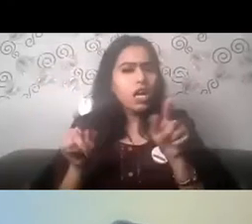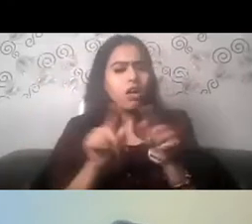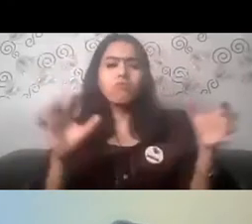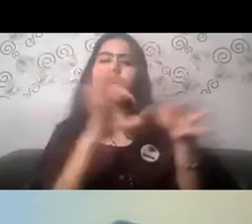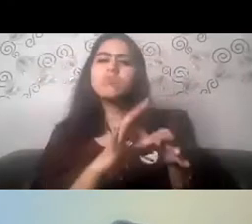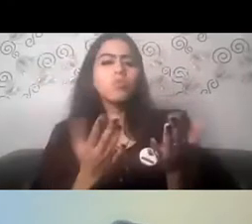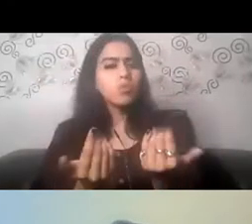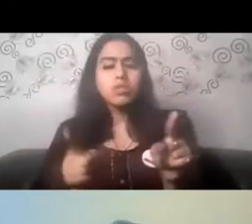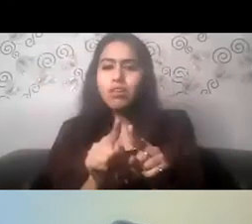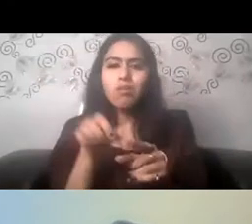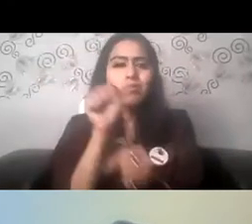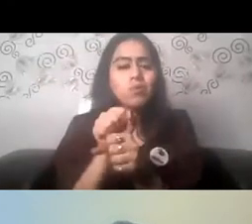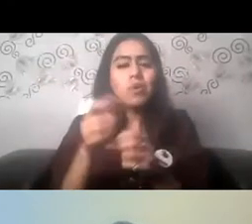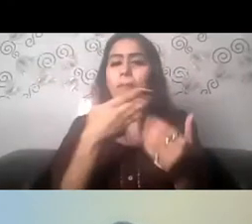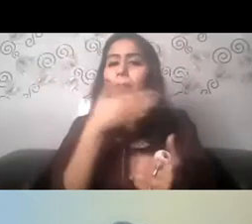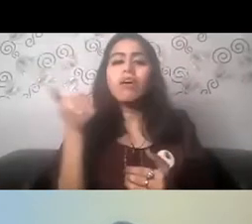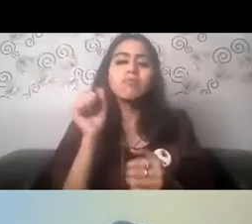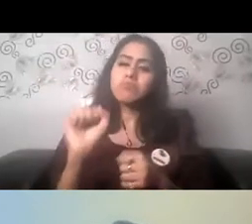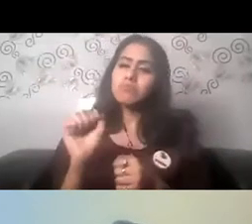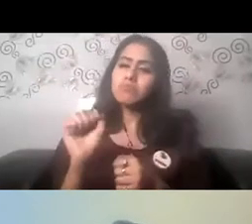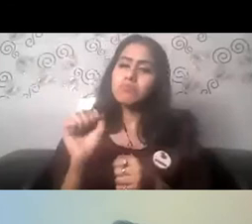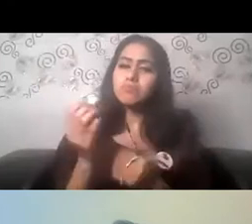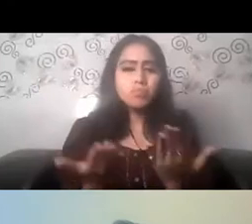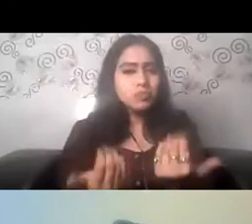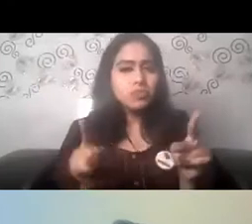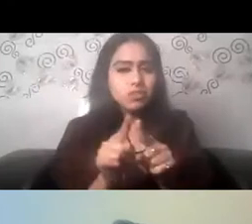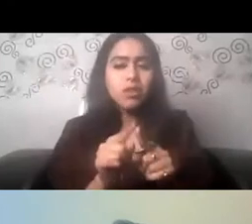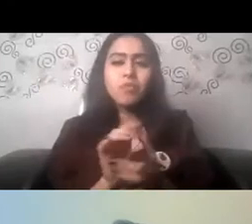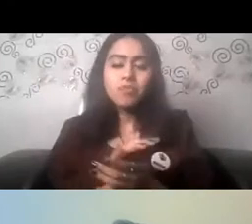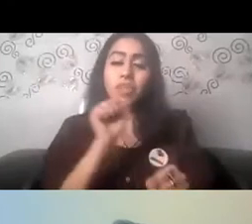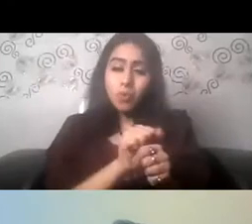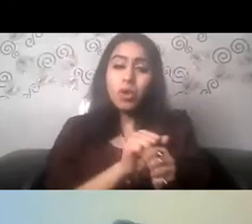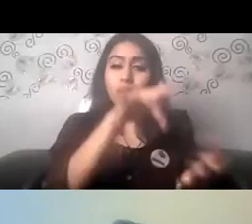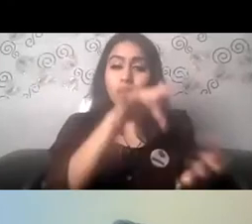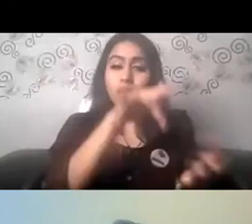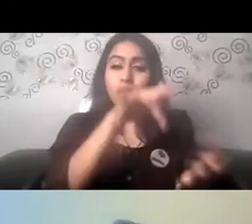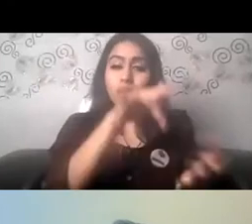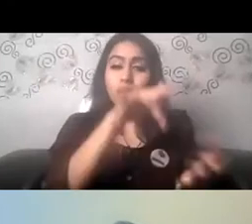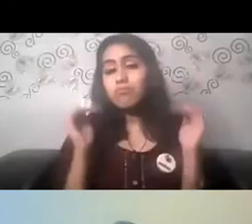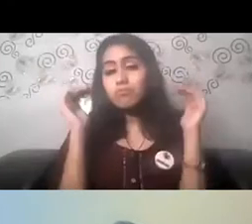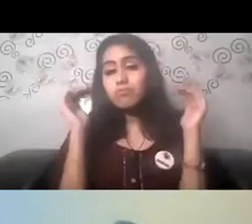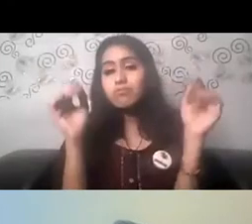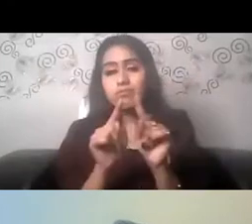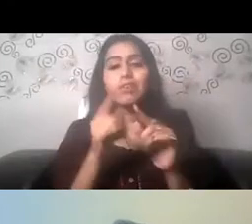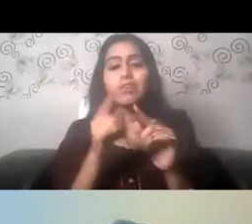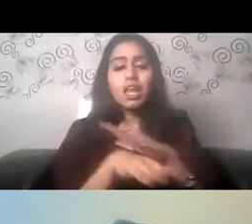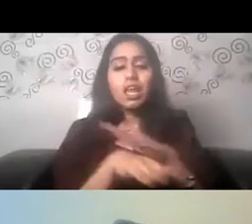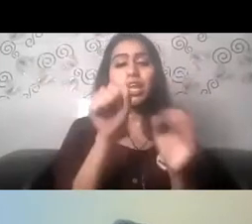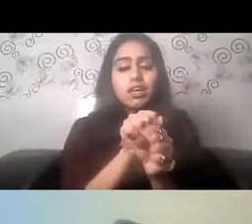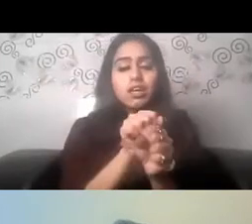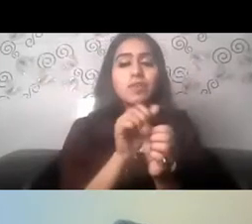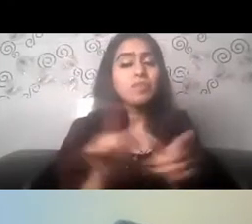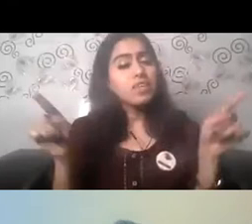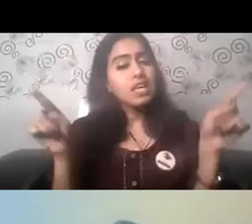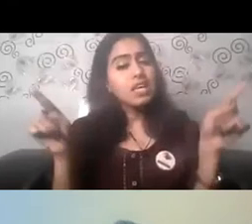to, work at their best, whether it's at home or in the workplace. And obviously with hybrid work is often, the same